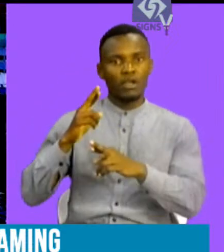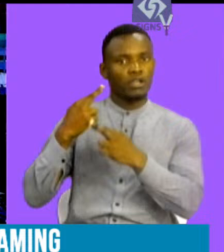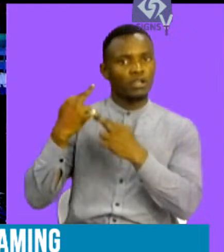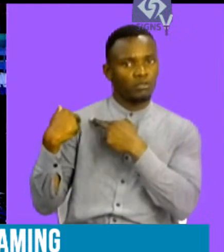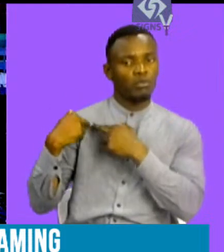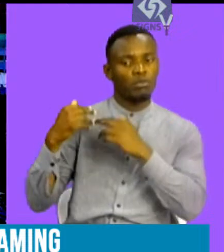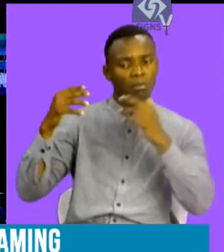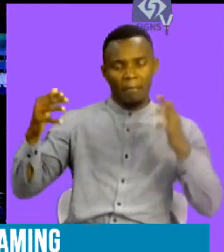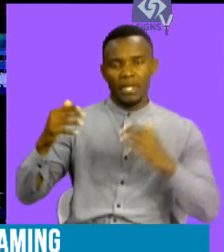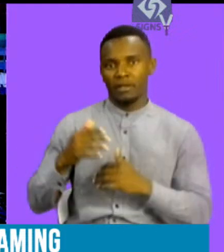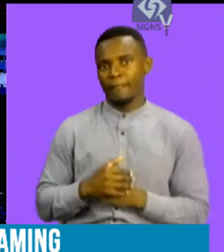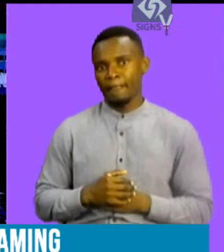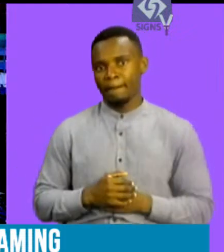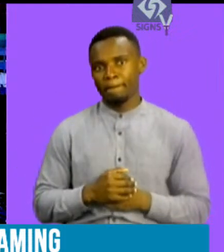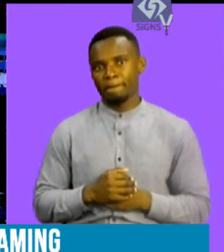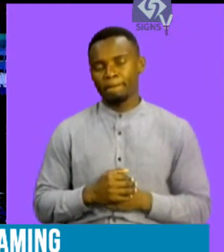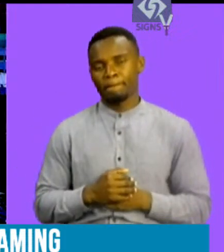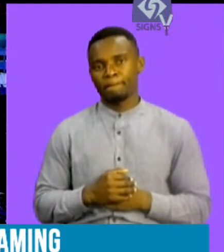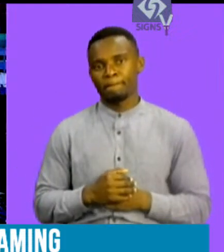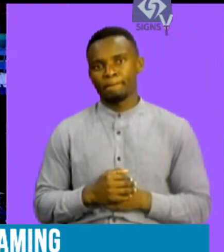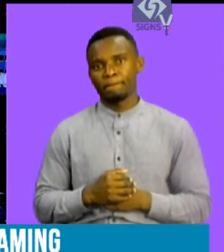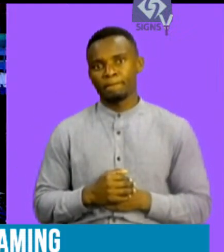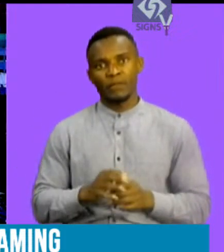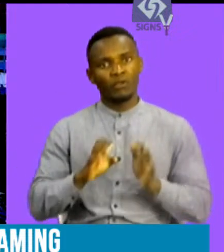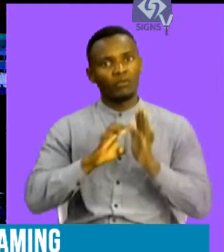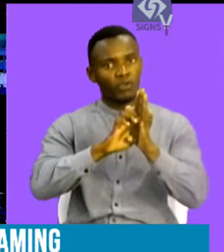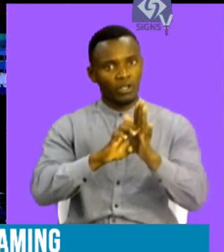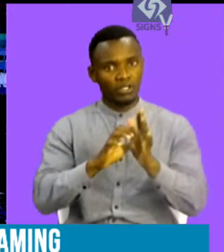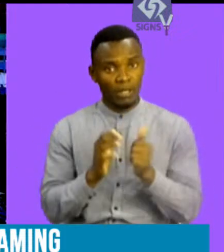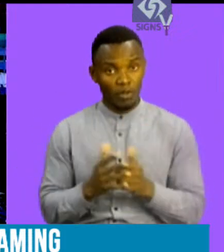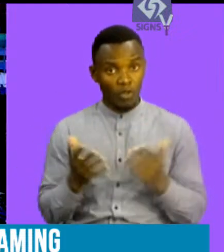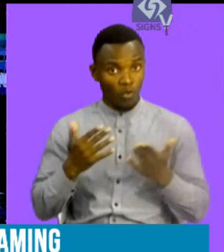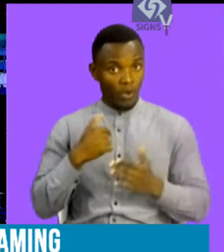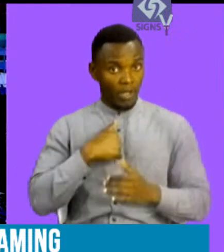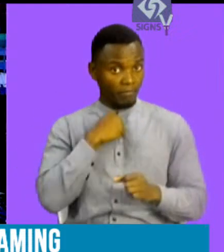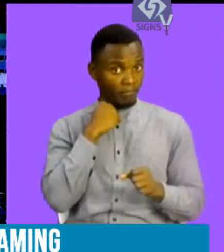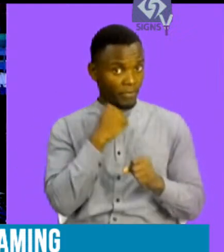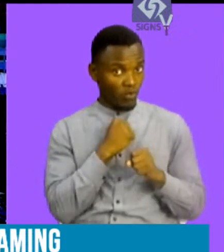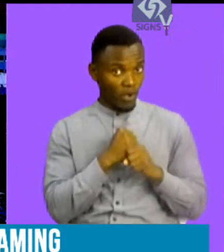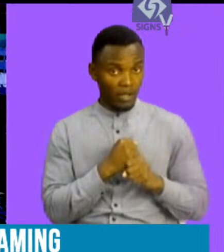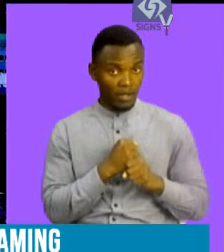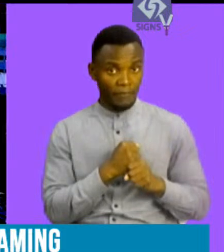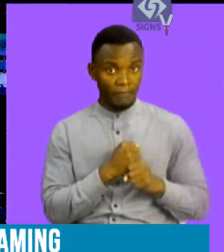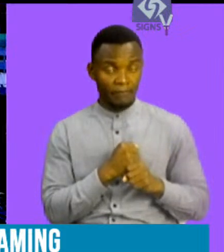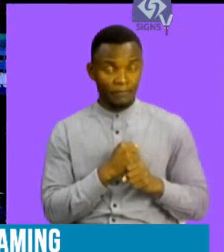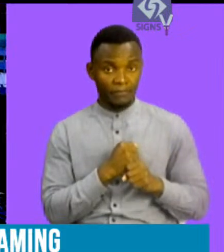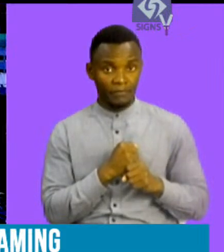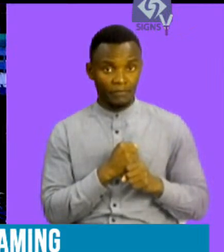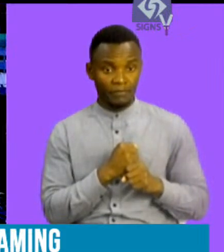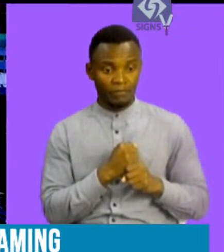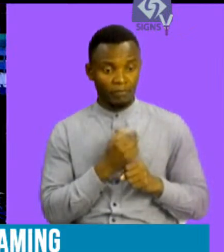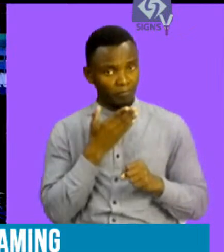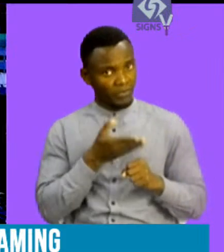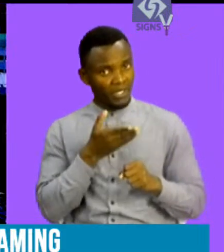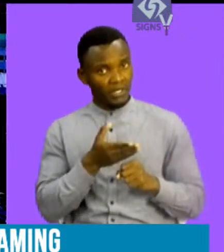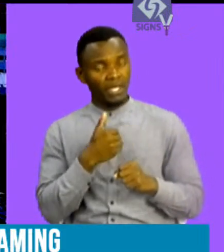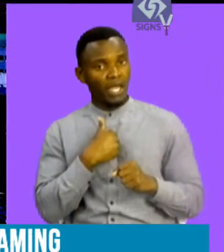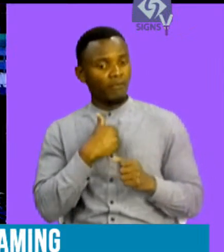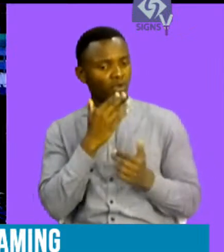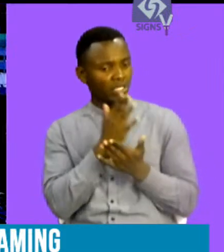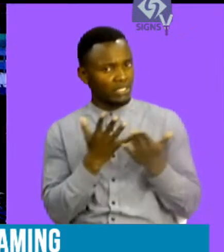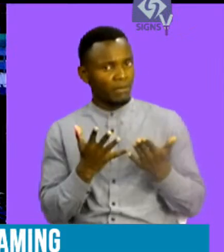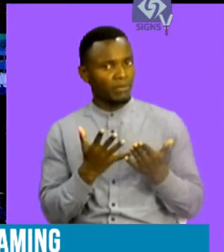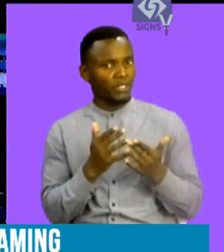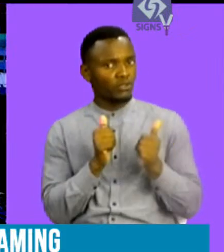see, like when we talk, for example, the place I am, you see there are some things that needs to be